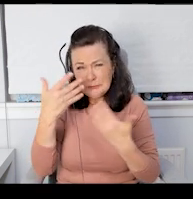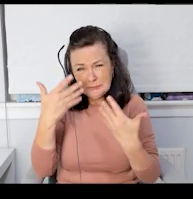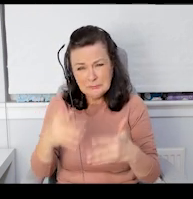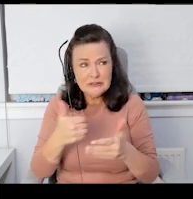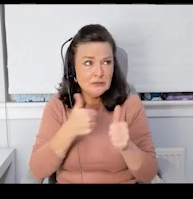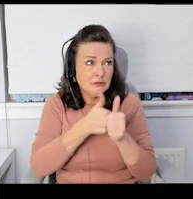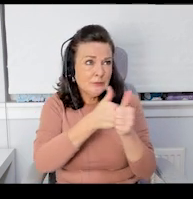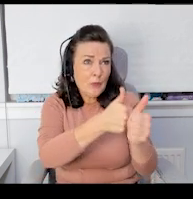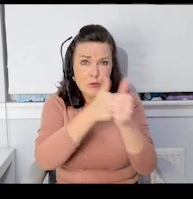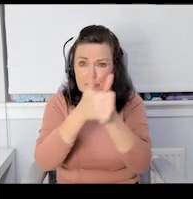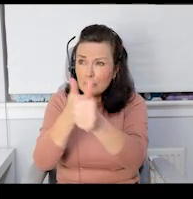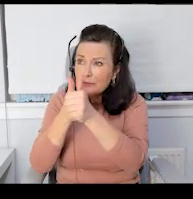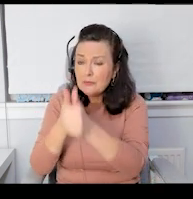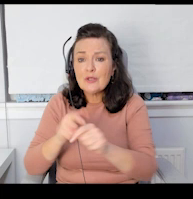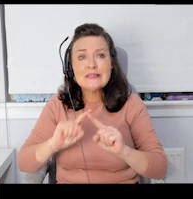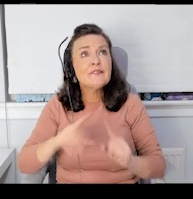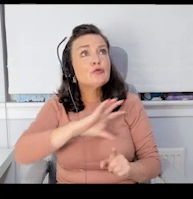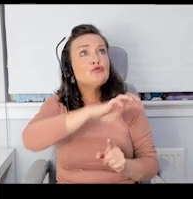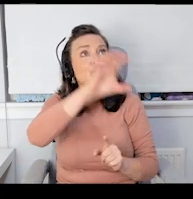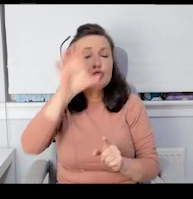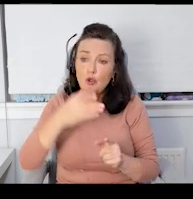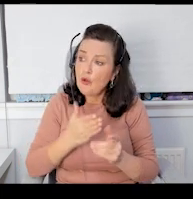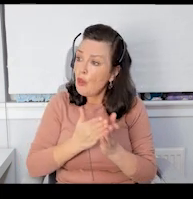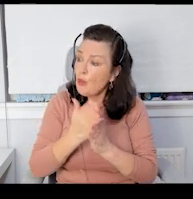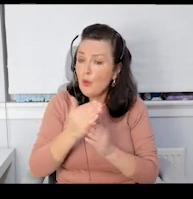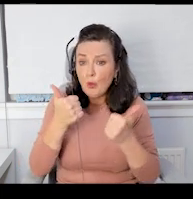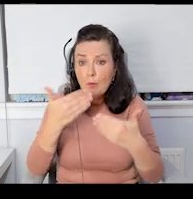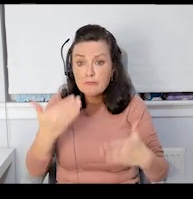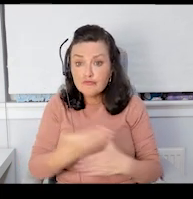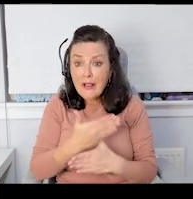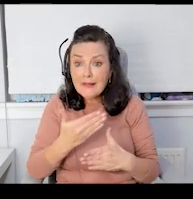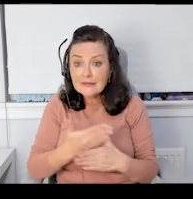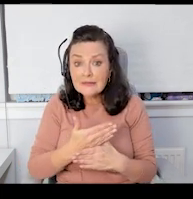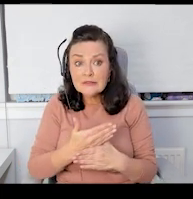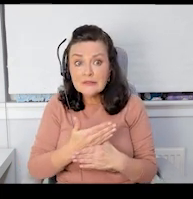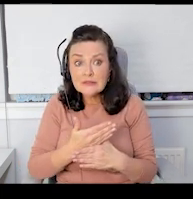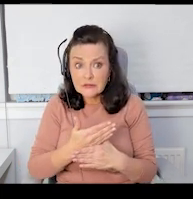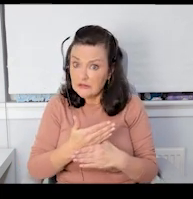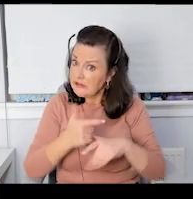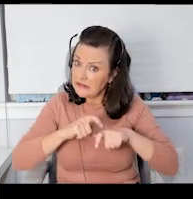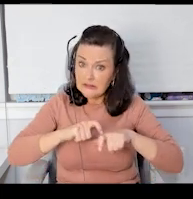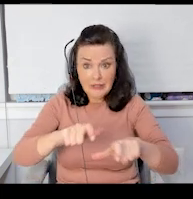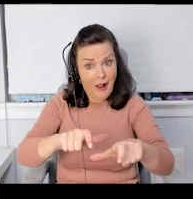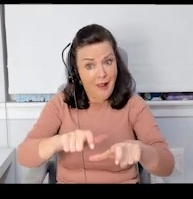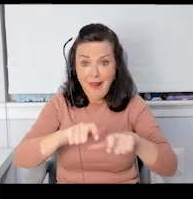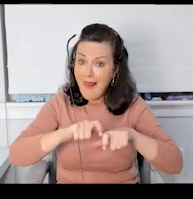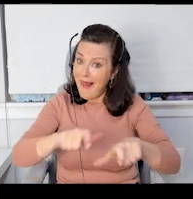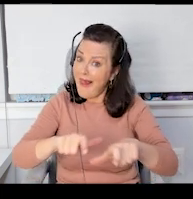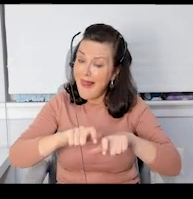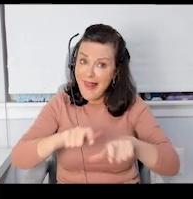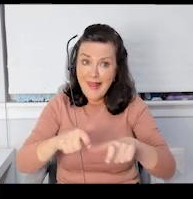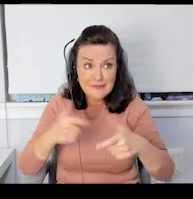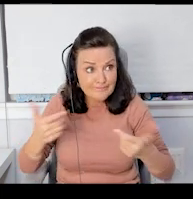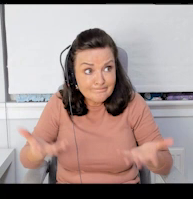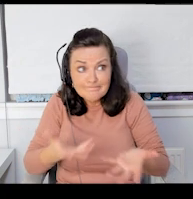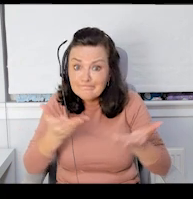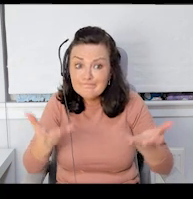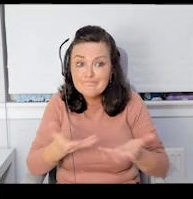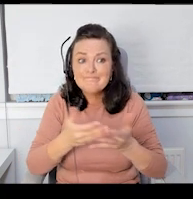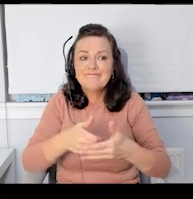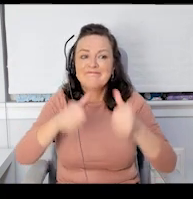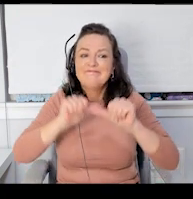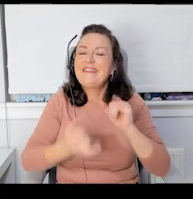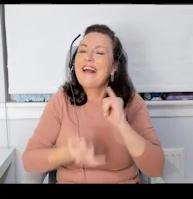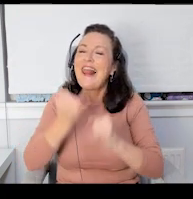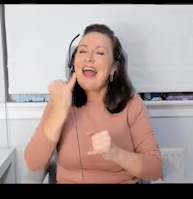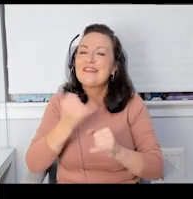other regions through sharing good practice and work-based learning delivery and continues this in her role today. And Gautam Suresh is a software